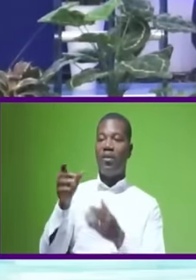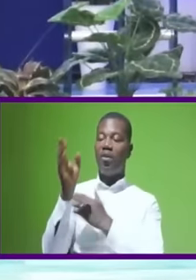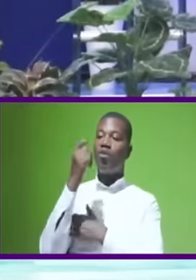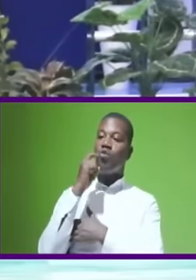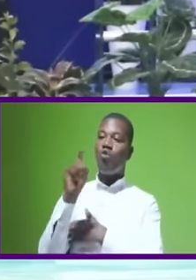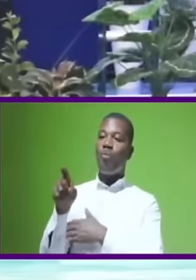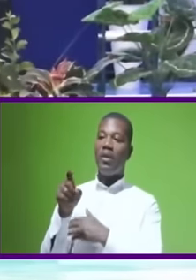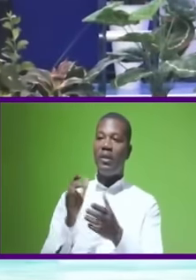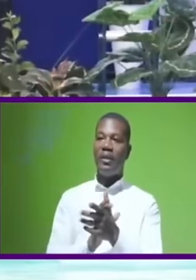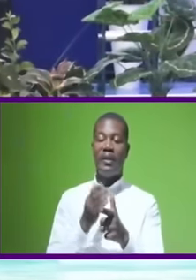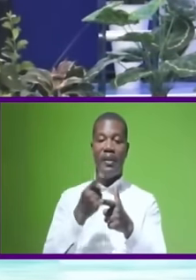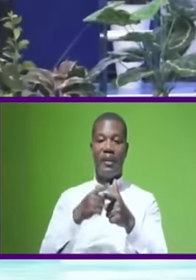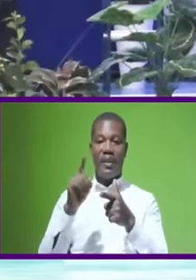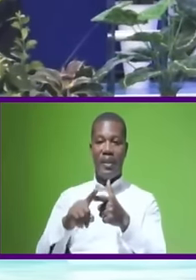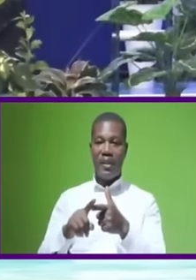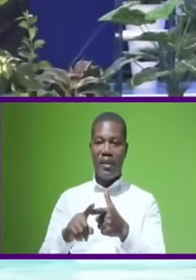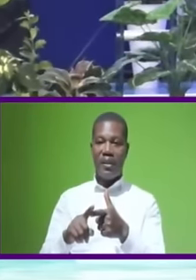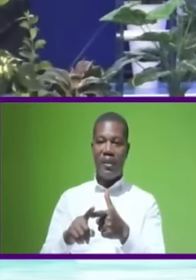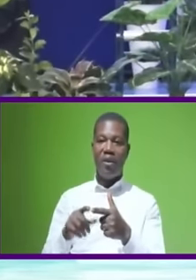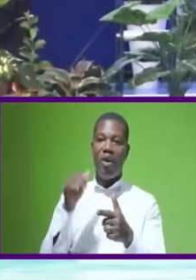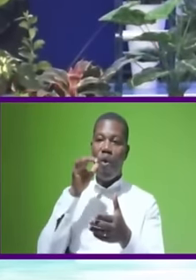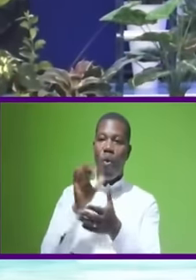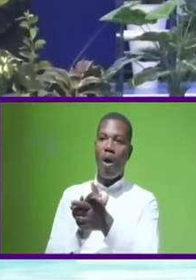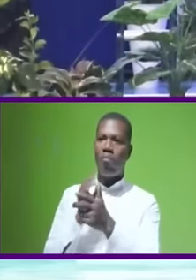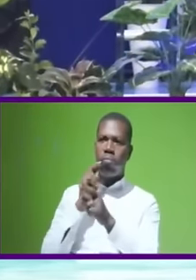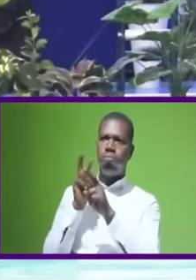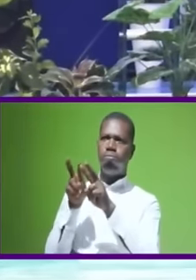na ne yere ehwe